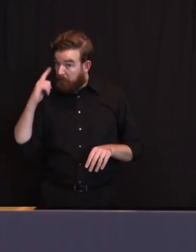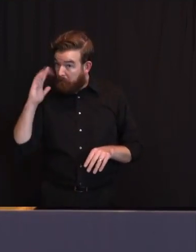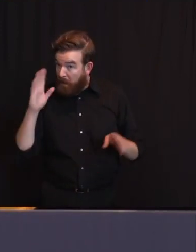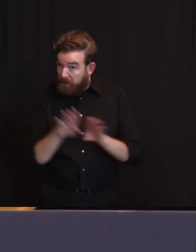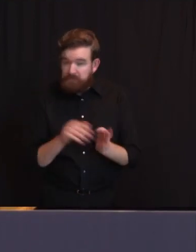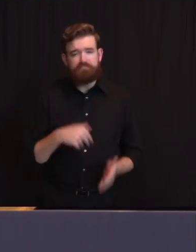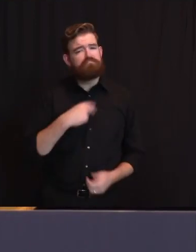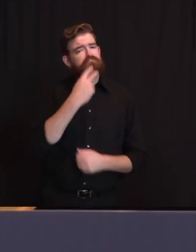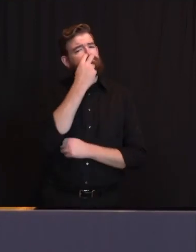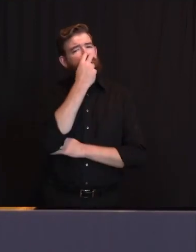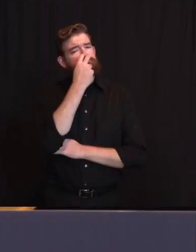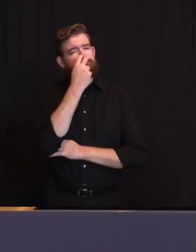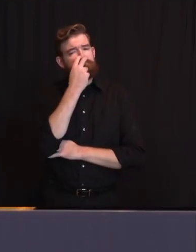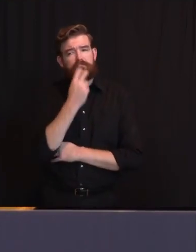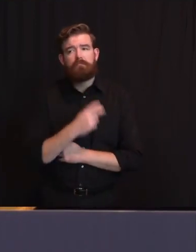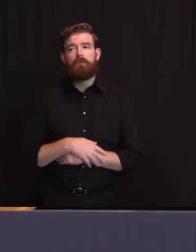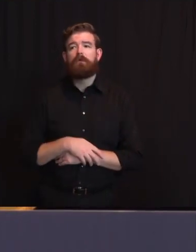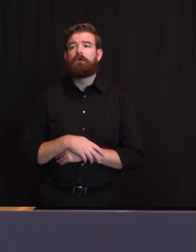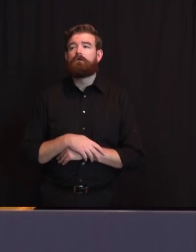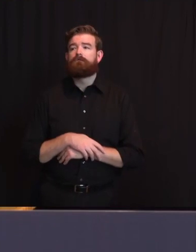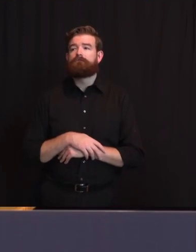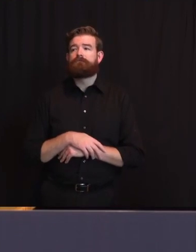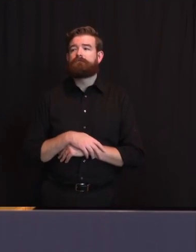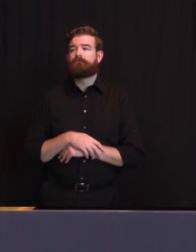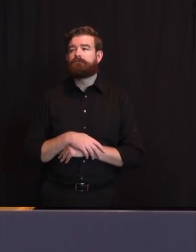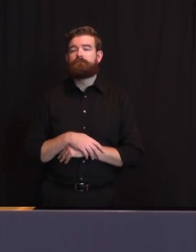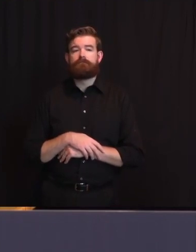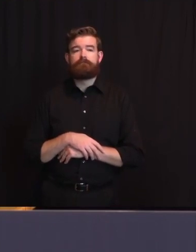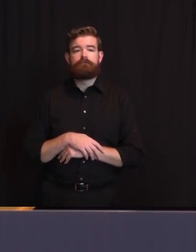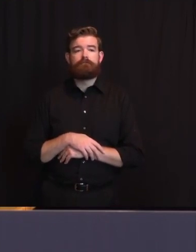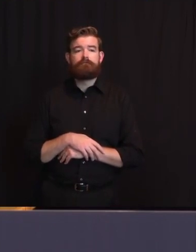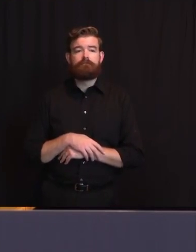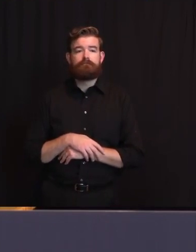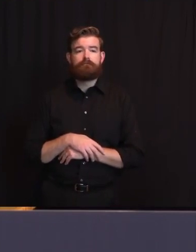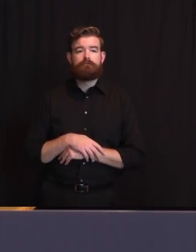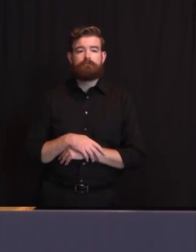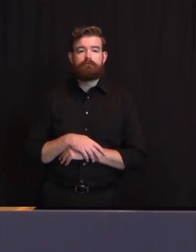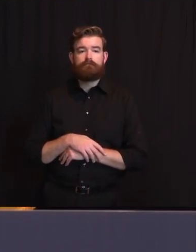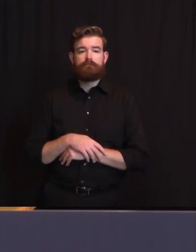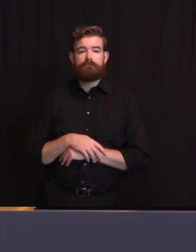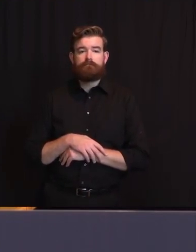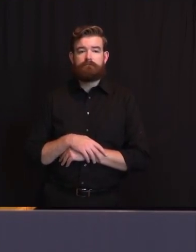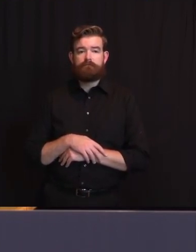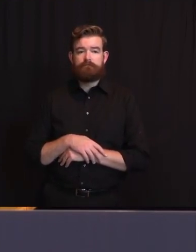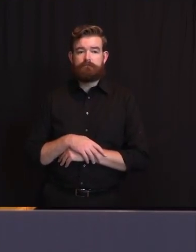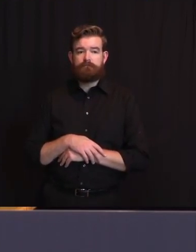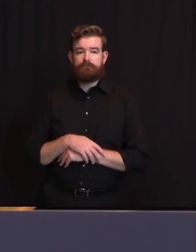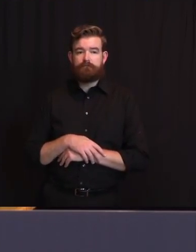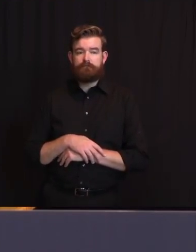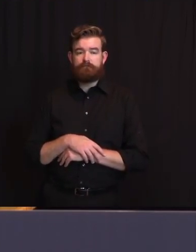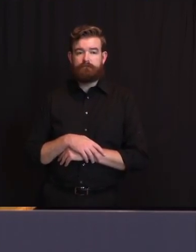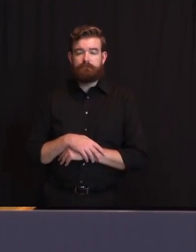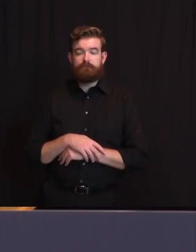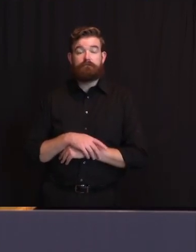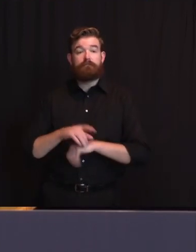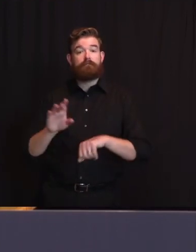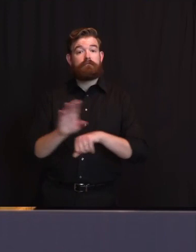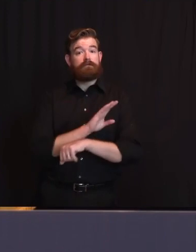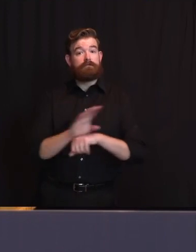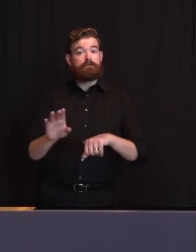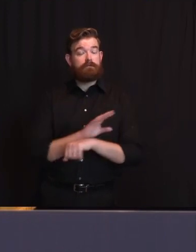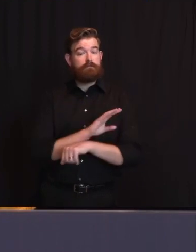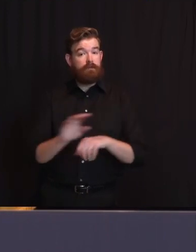anything you want to add to that? I mean, I'm from Charlie's question. If you can do this from home, we want you to continue to do it from home. But if you have to